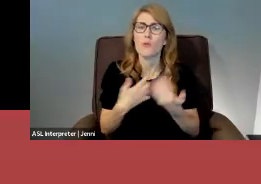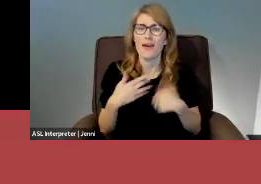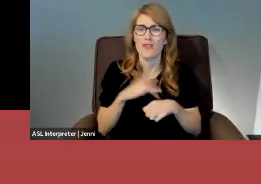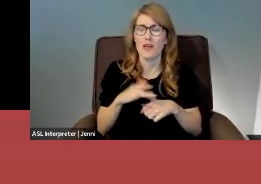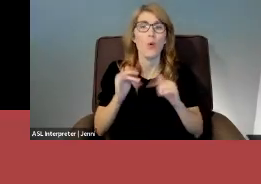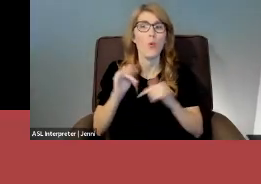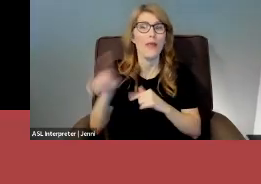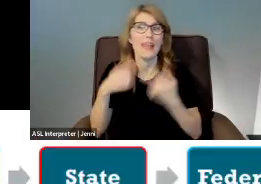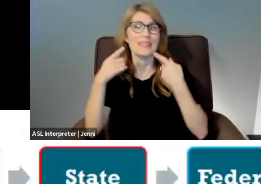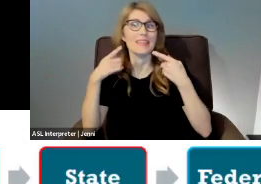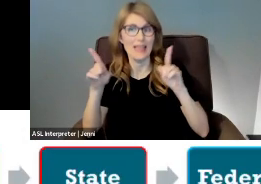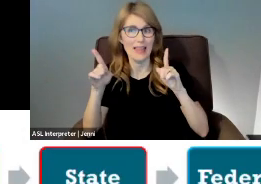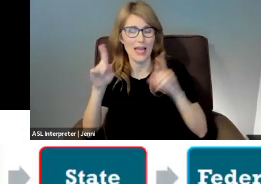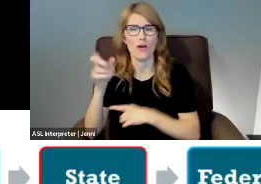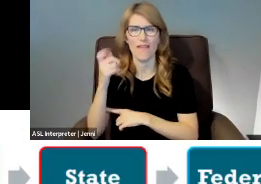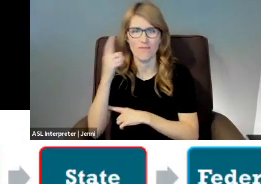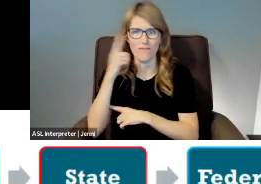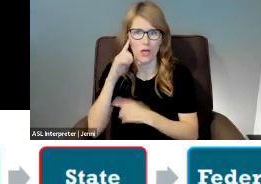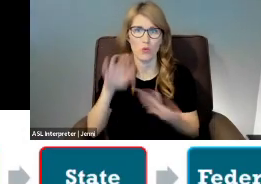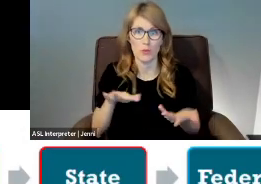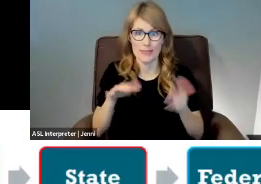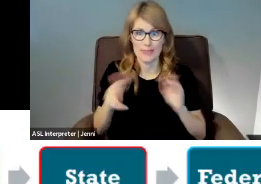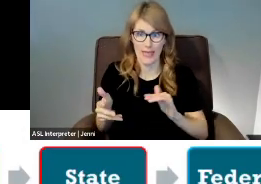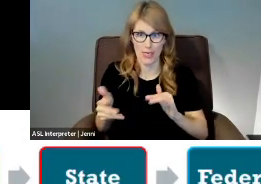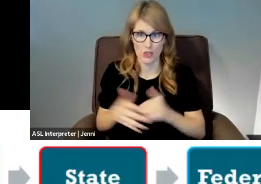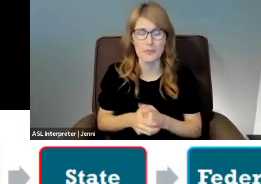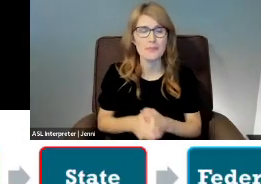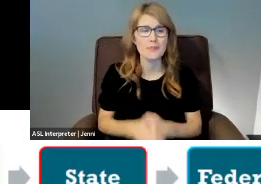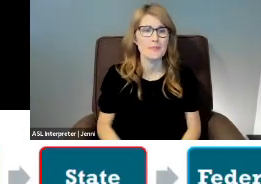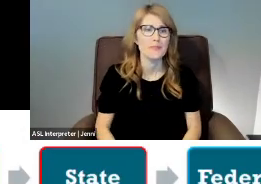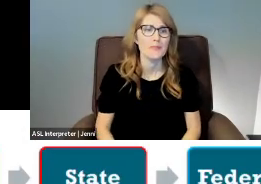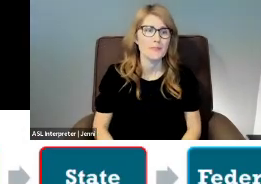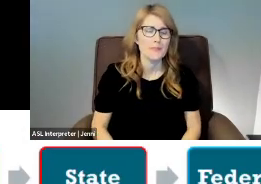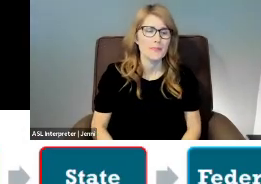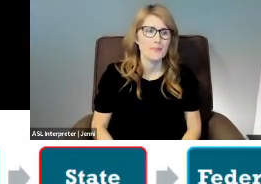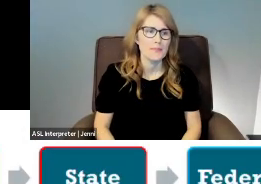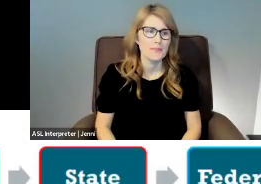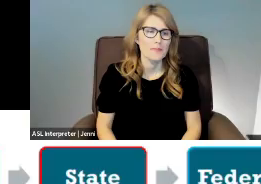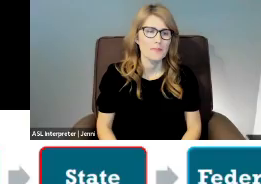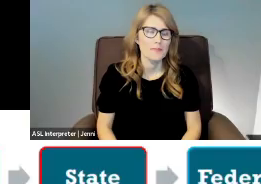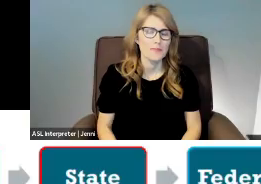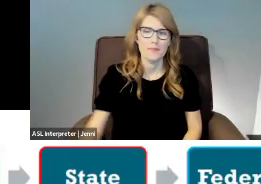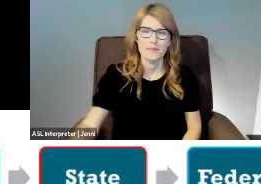declared. Next slide, please.